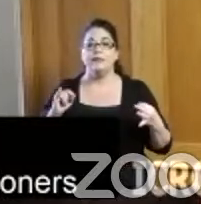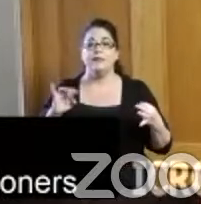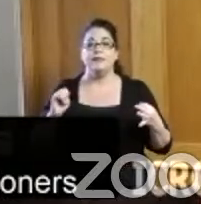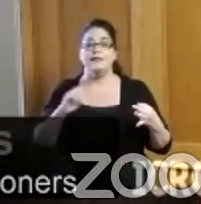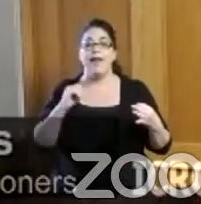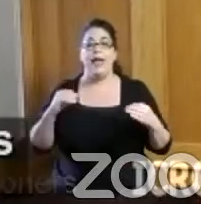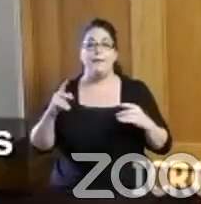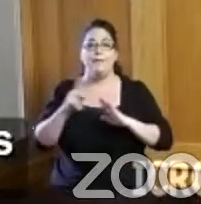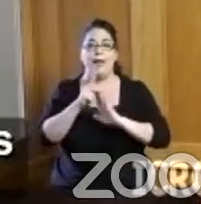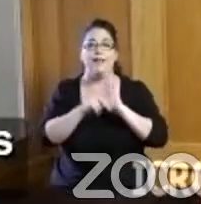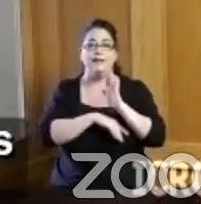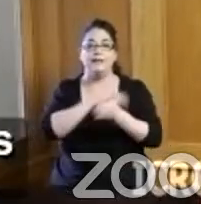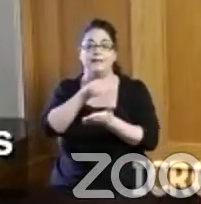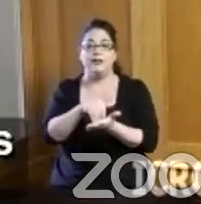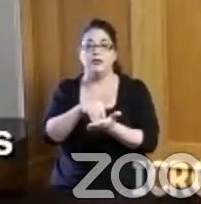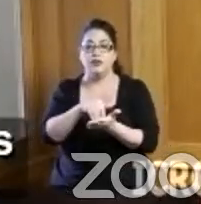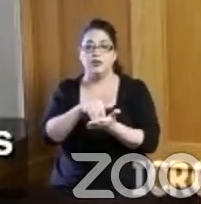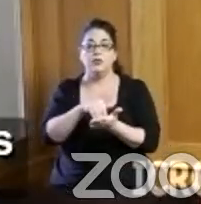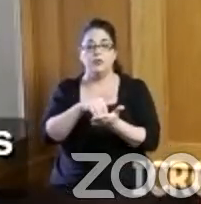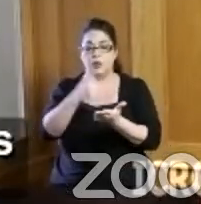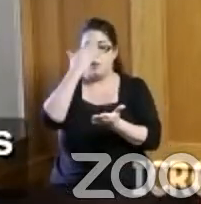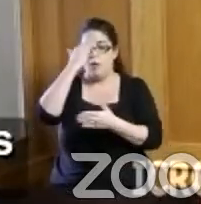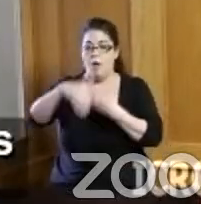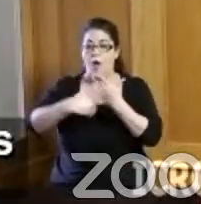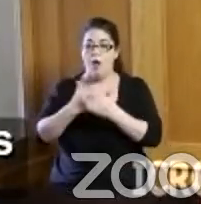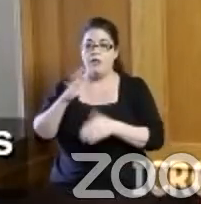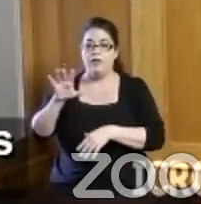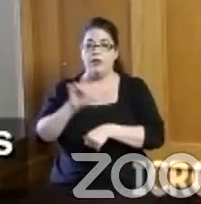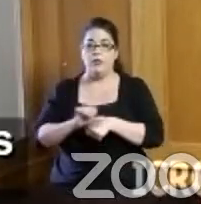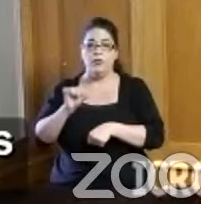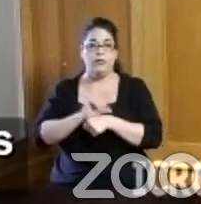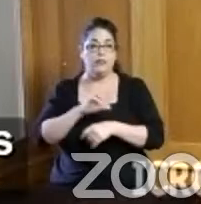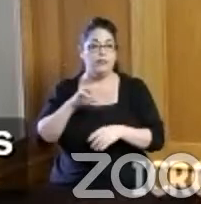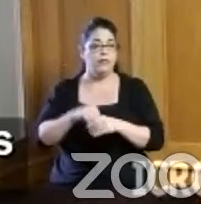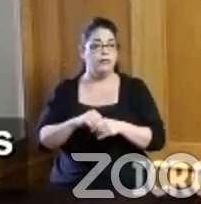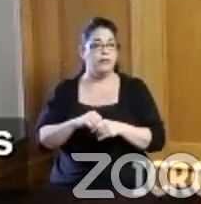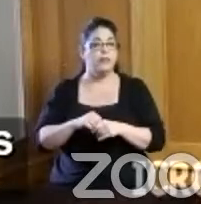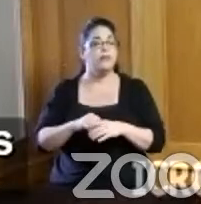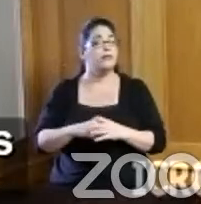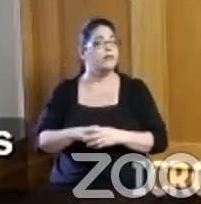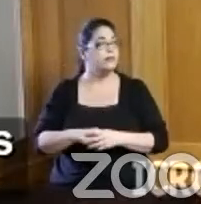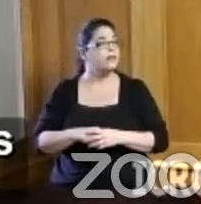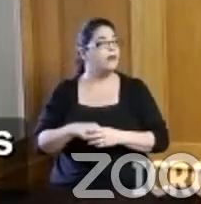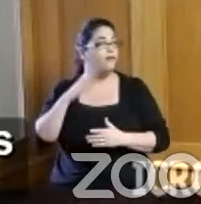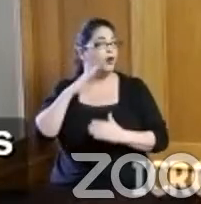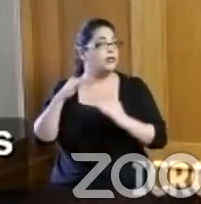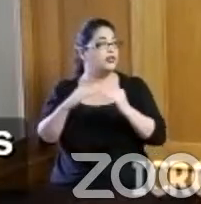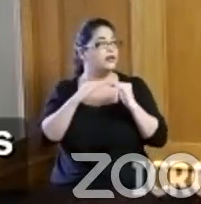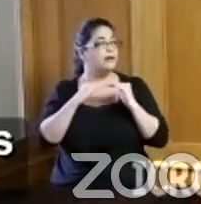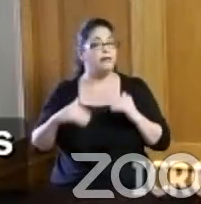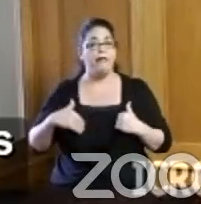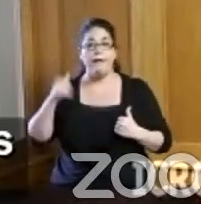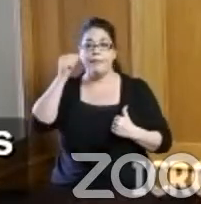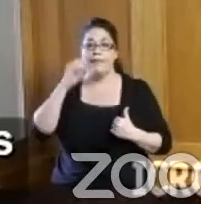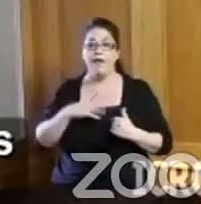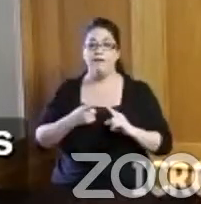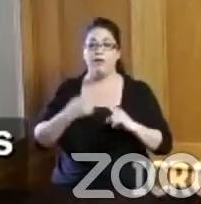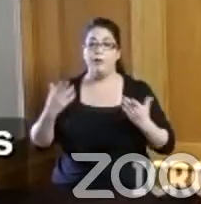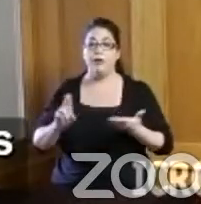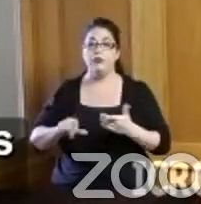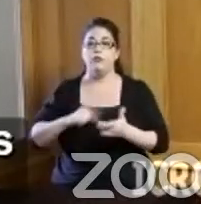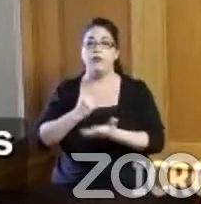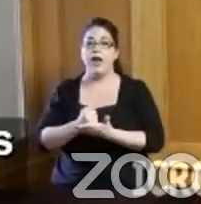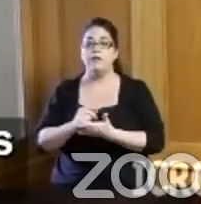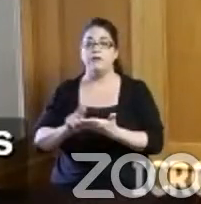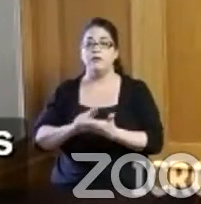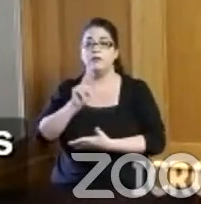work that they have done on the issue of justice around. And also a young man is from here, graduated from the University